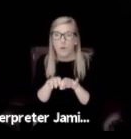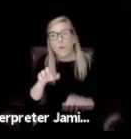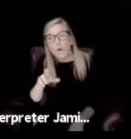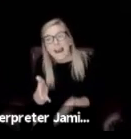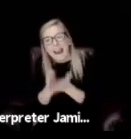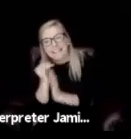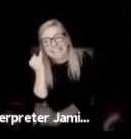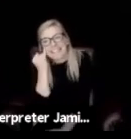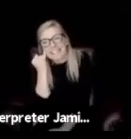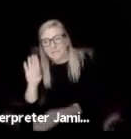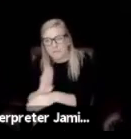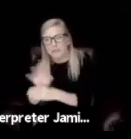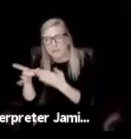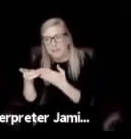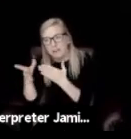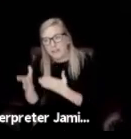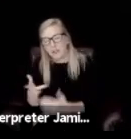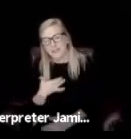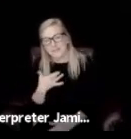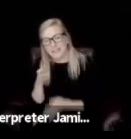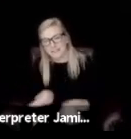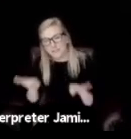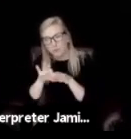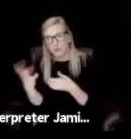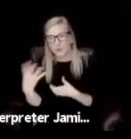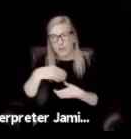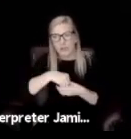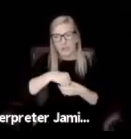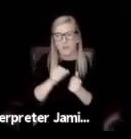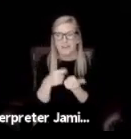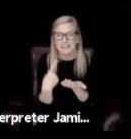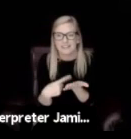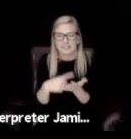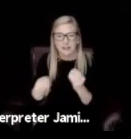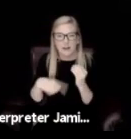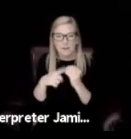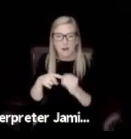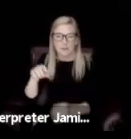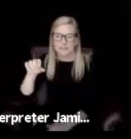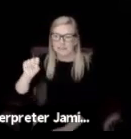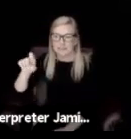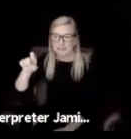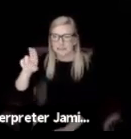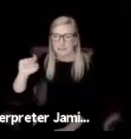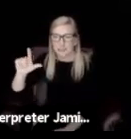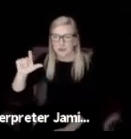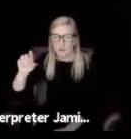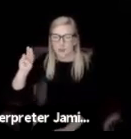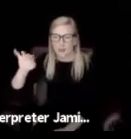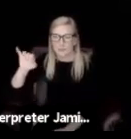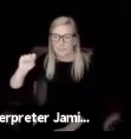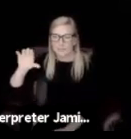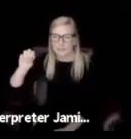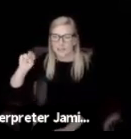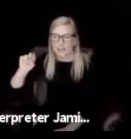it significant to engage in a conversation about sexual misconduct. I also want to,